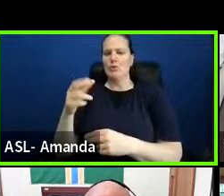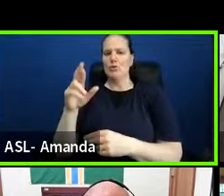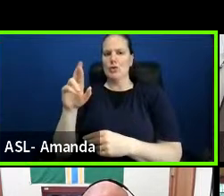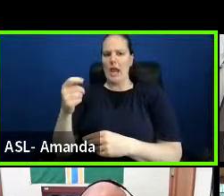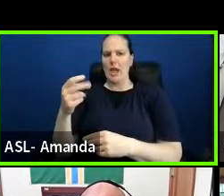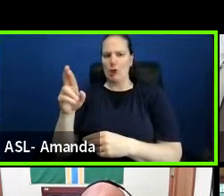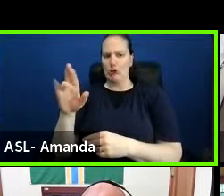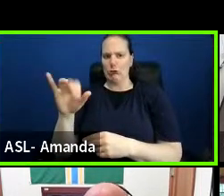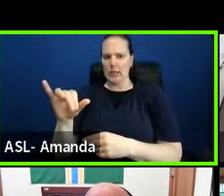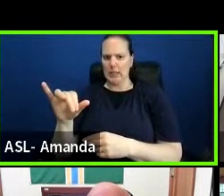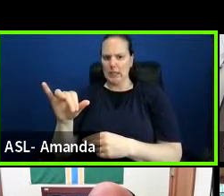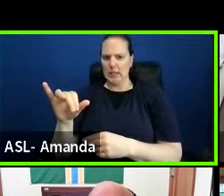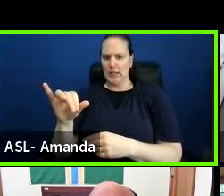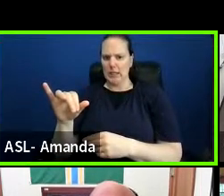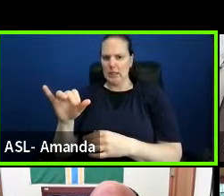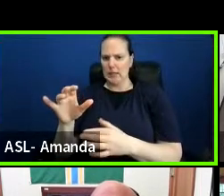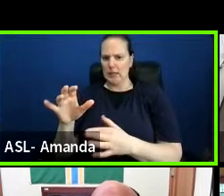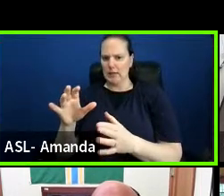I'm